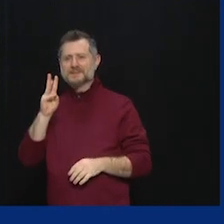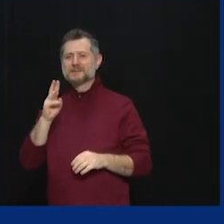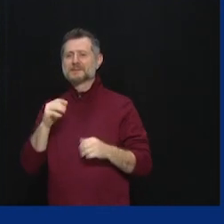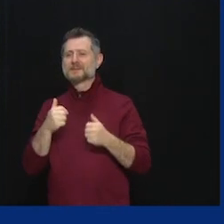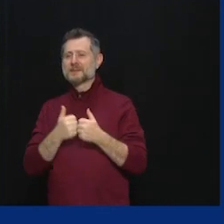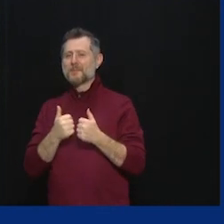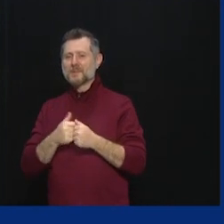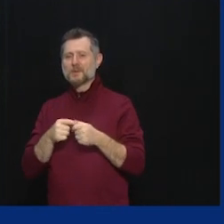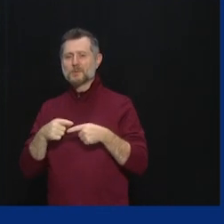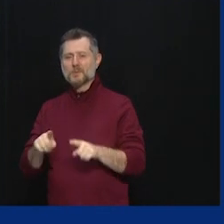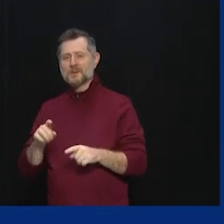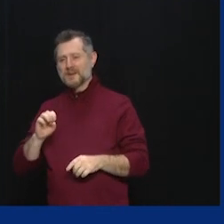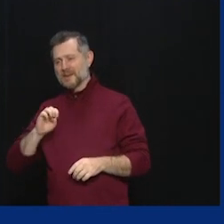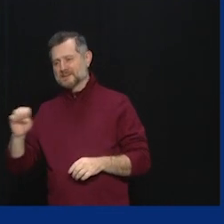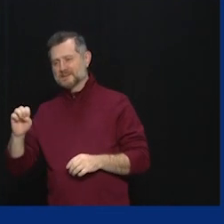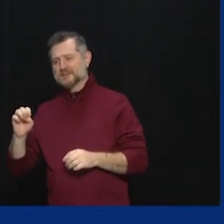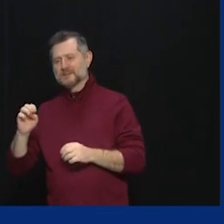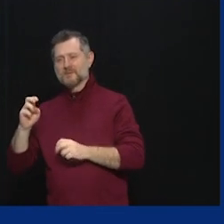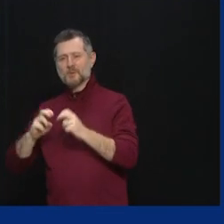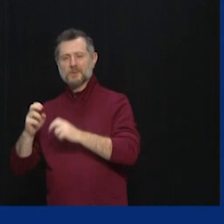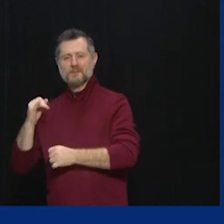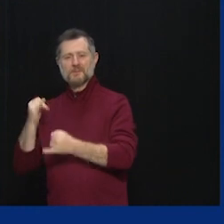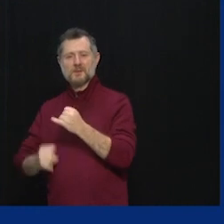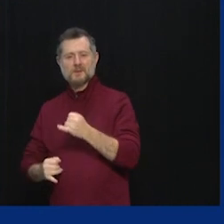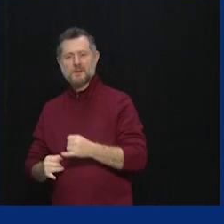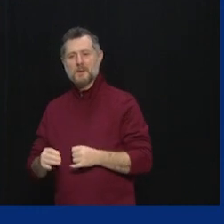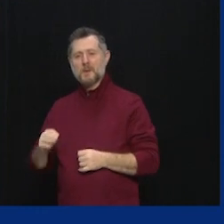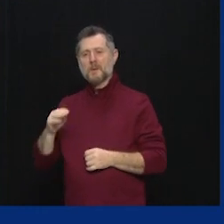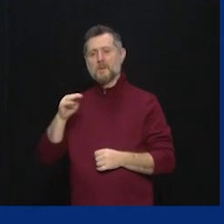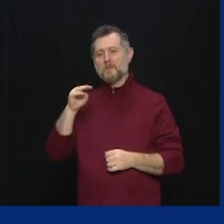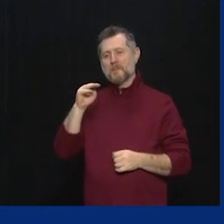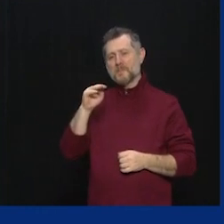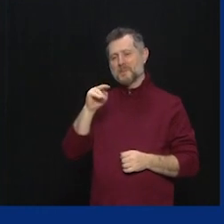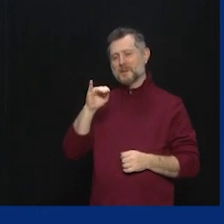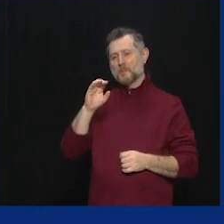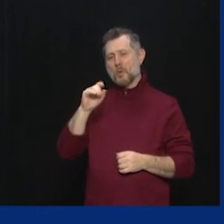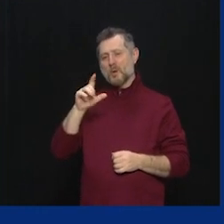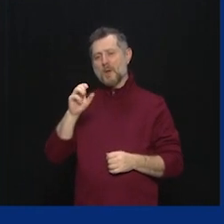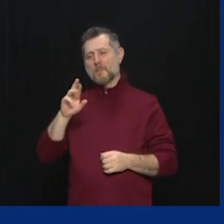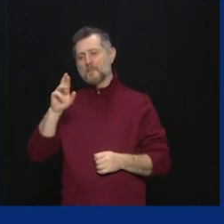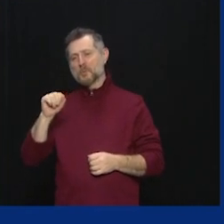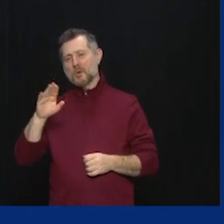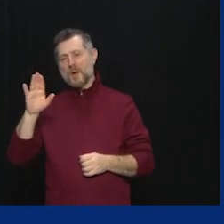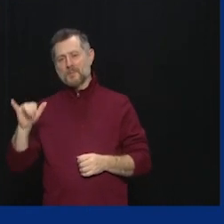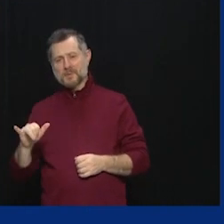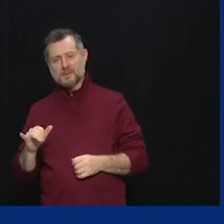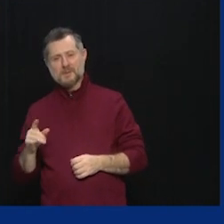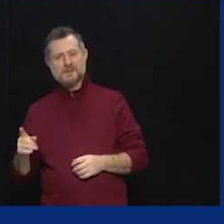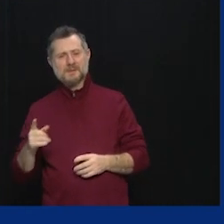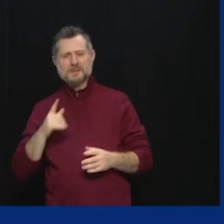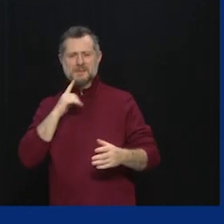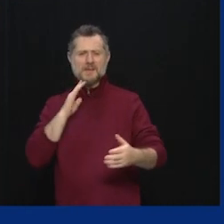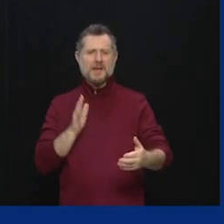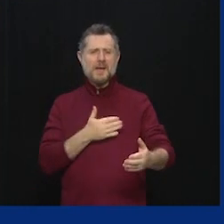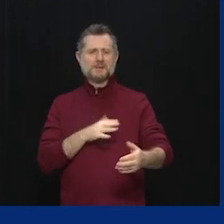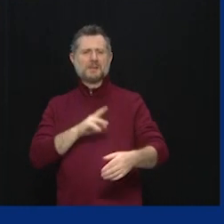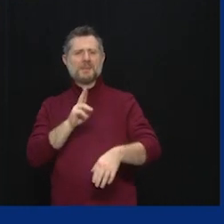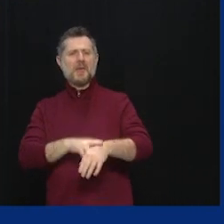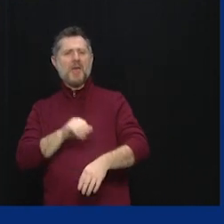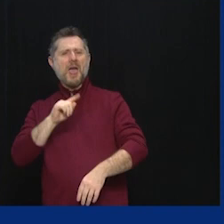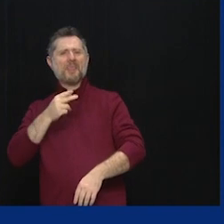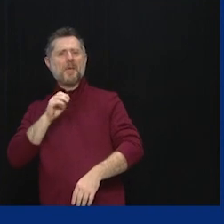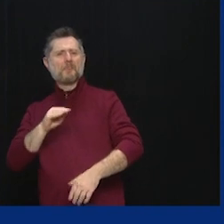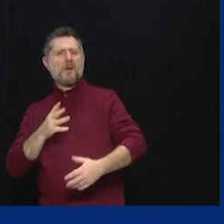Ravi did such a beautiful rendition of the national anthem that everybody stood up and they